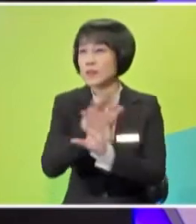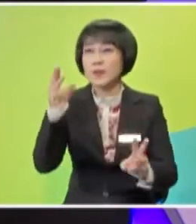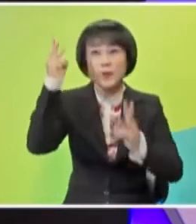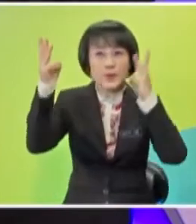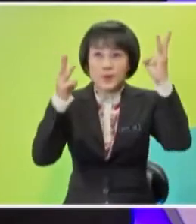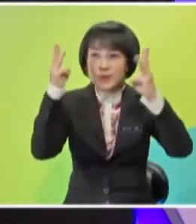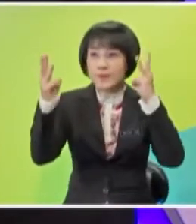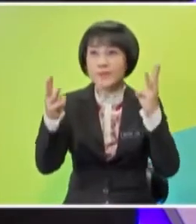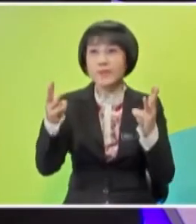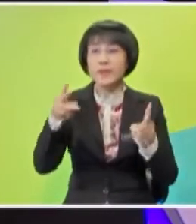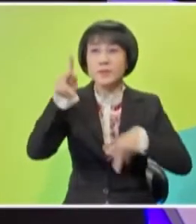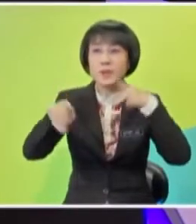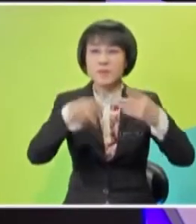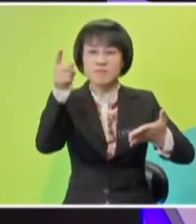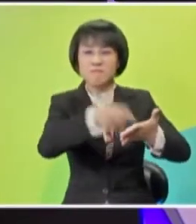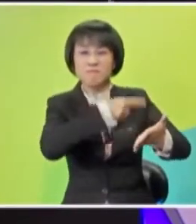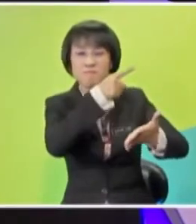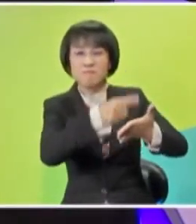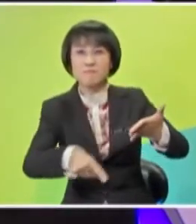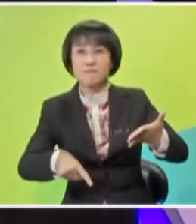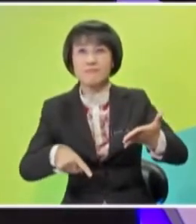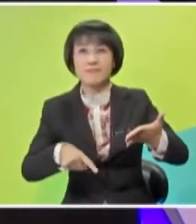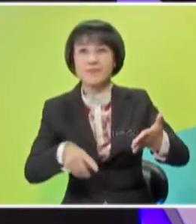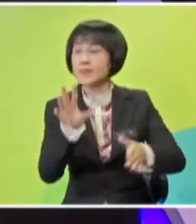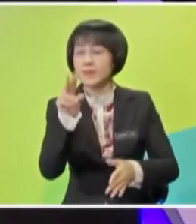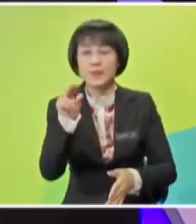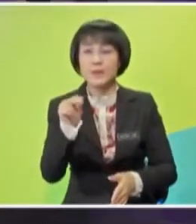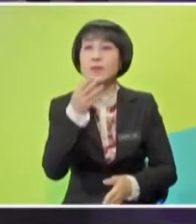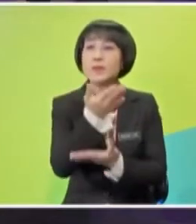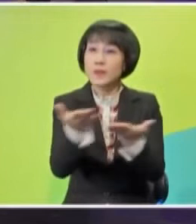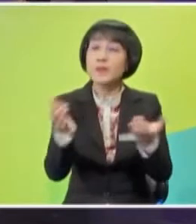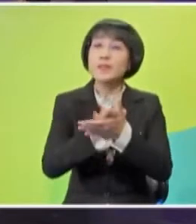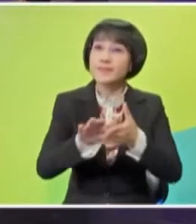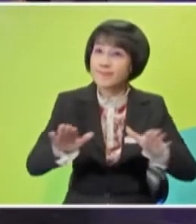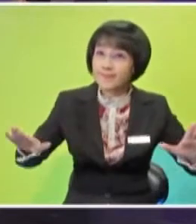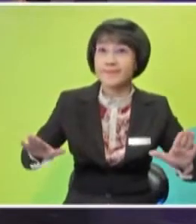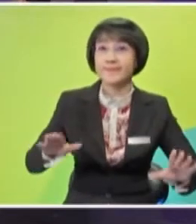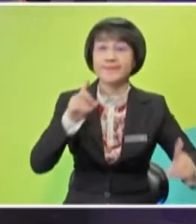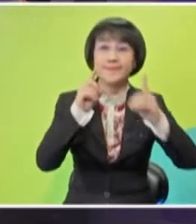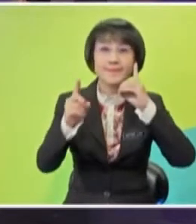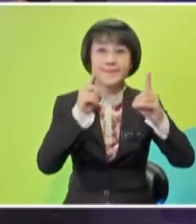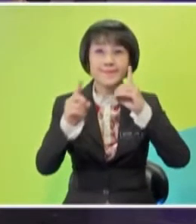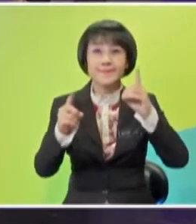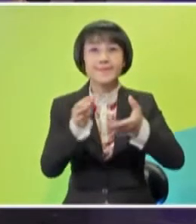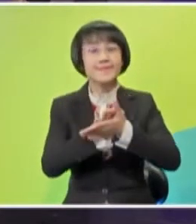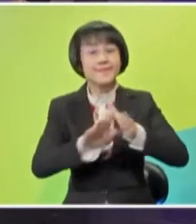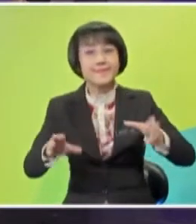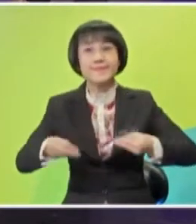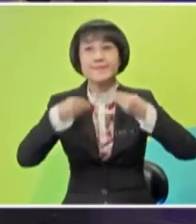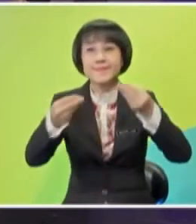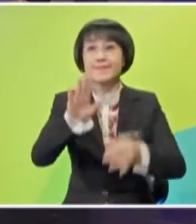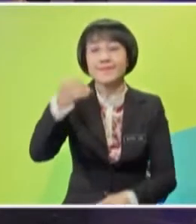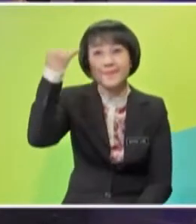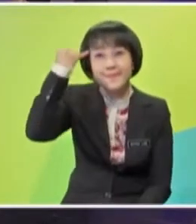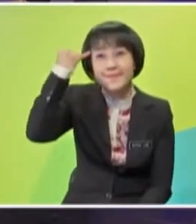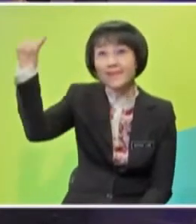people condemning you. We are giving them like safe ground. Yeah. Yeah, as we mentioned before, it's a